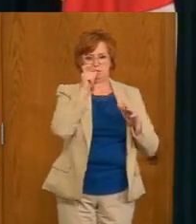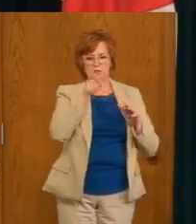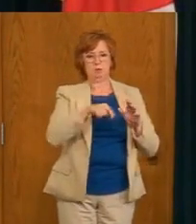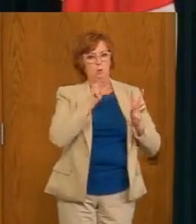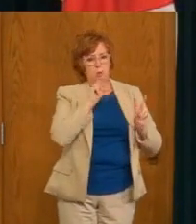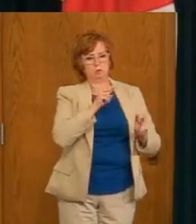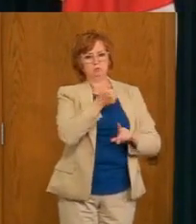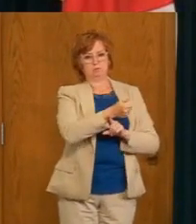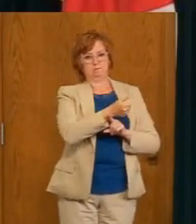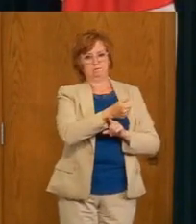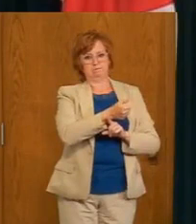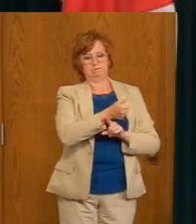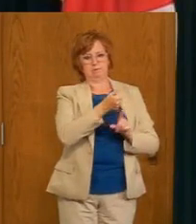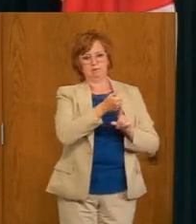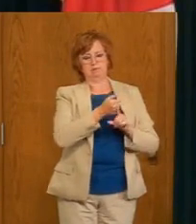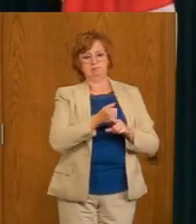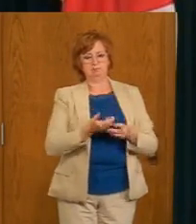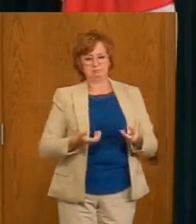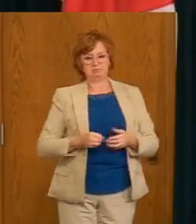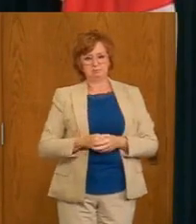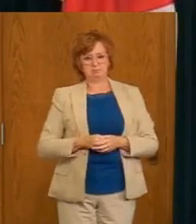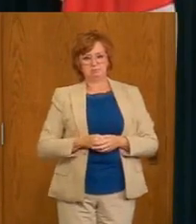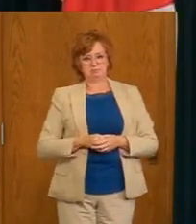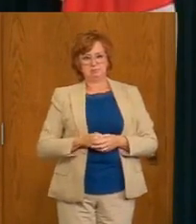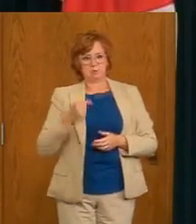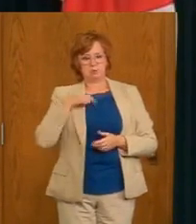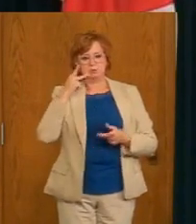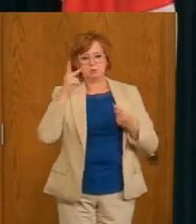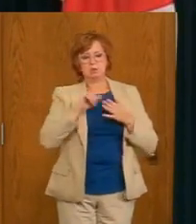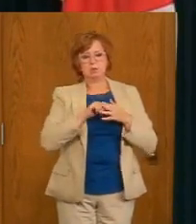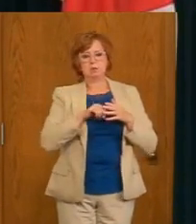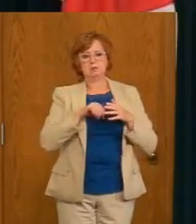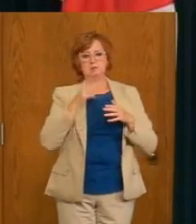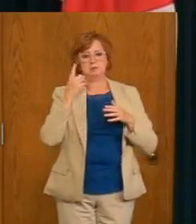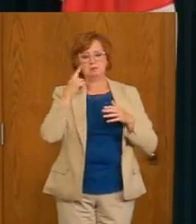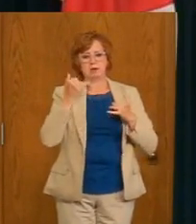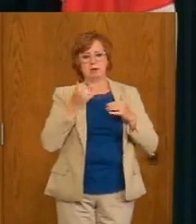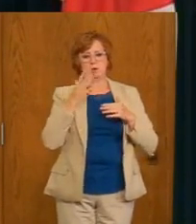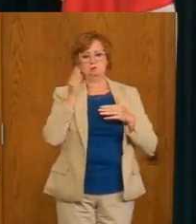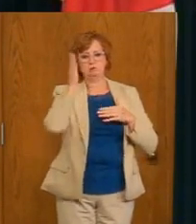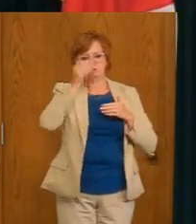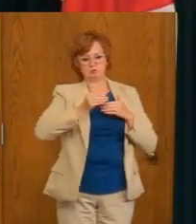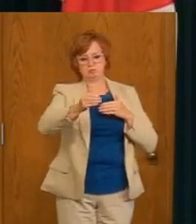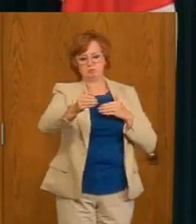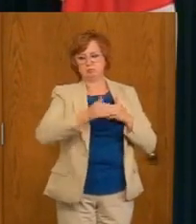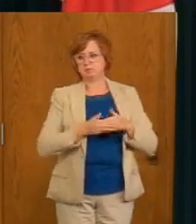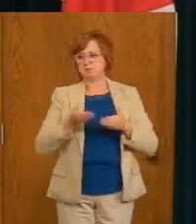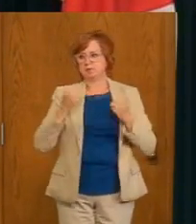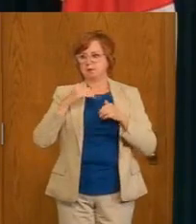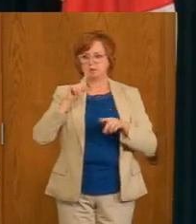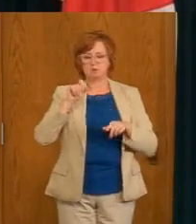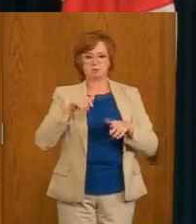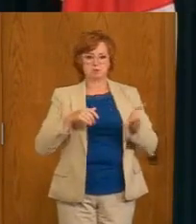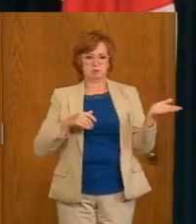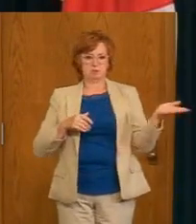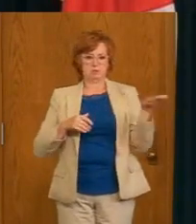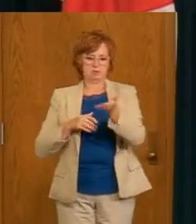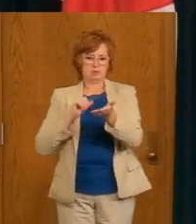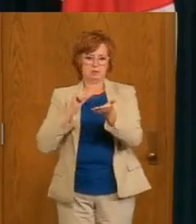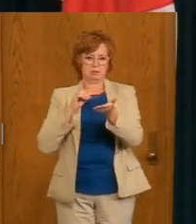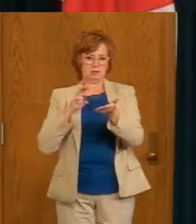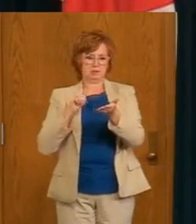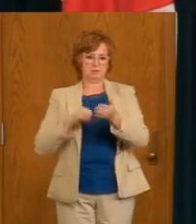But again, I think at this point, everyone will have to make that determination, whether you're meeting with friends and family, that